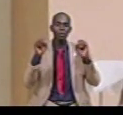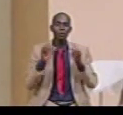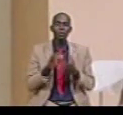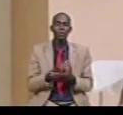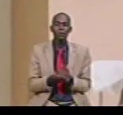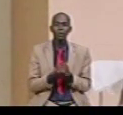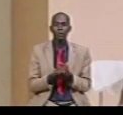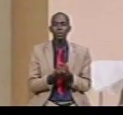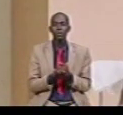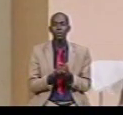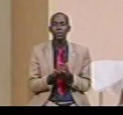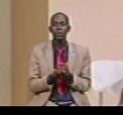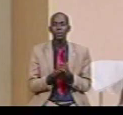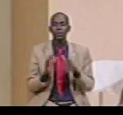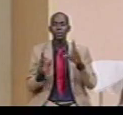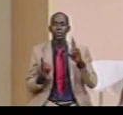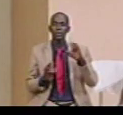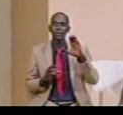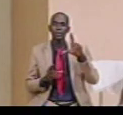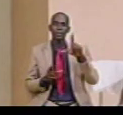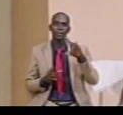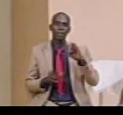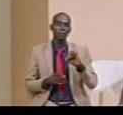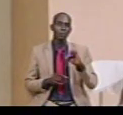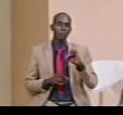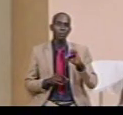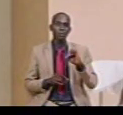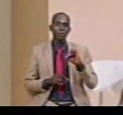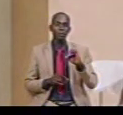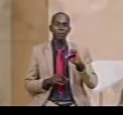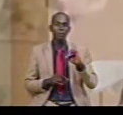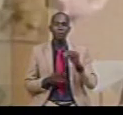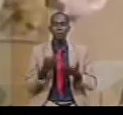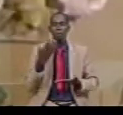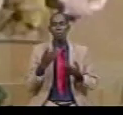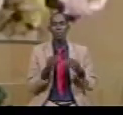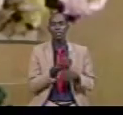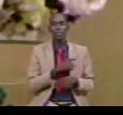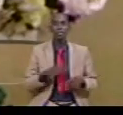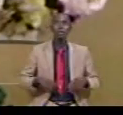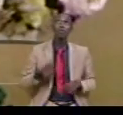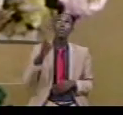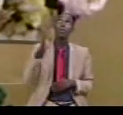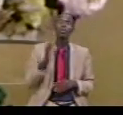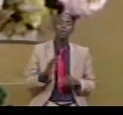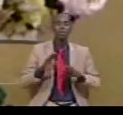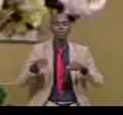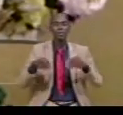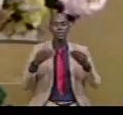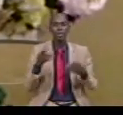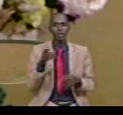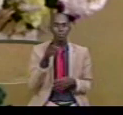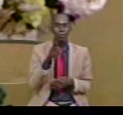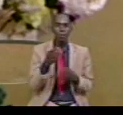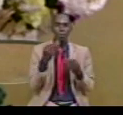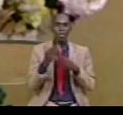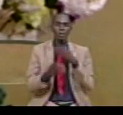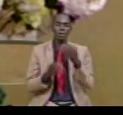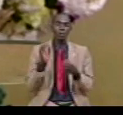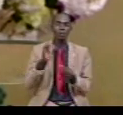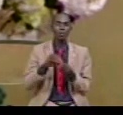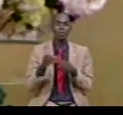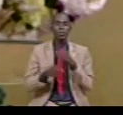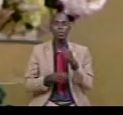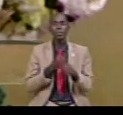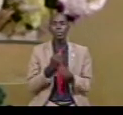Congratulations, Deeper Christian Life Ministry. May the Lord God Almighty grant you many more years as